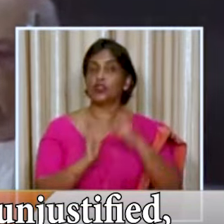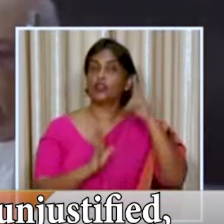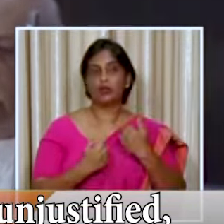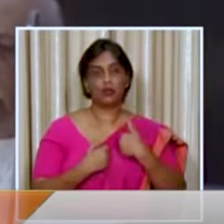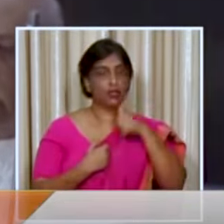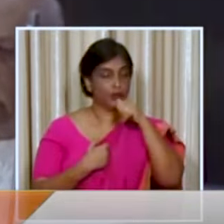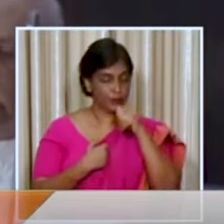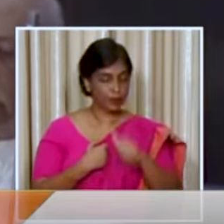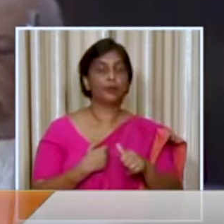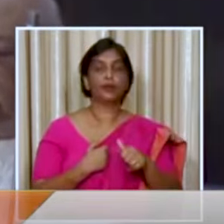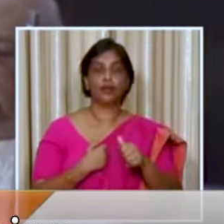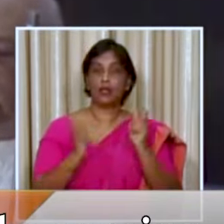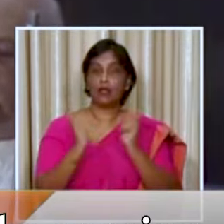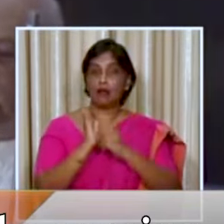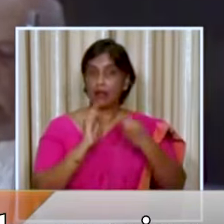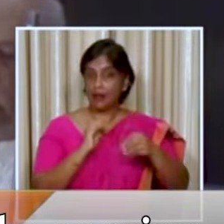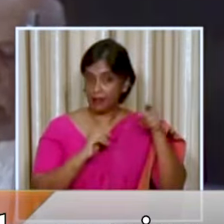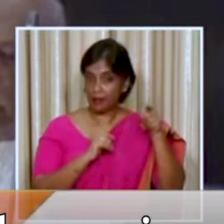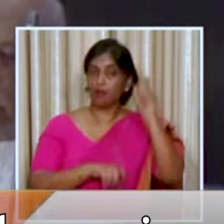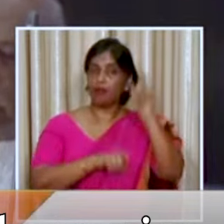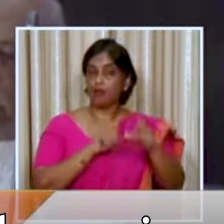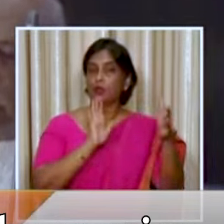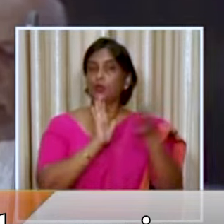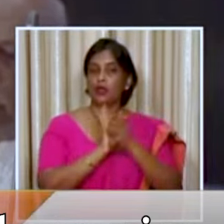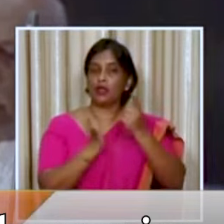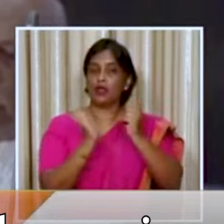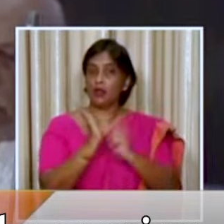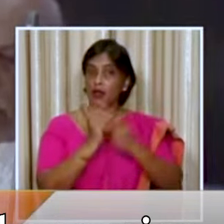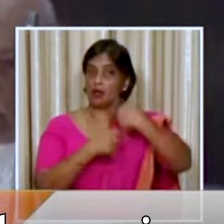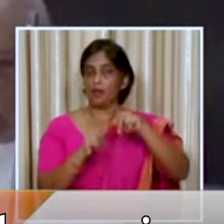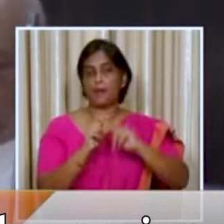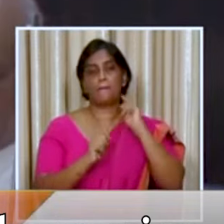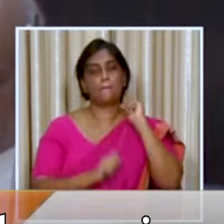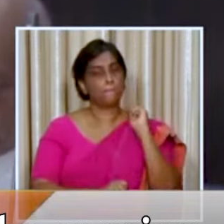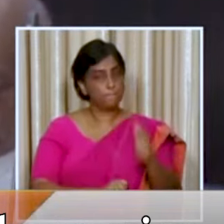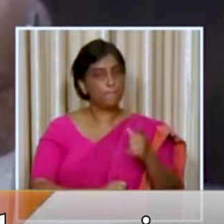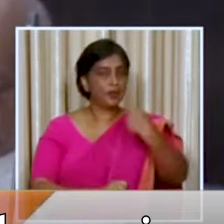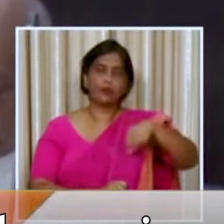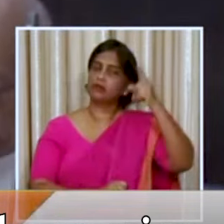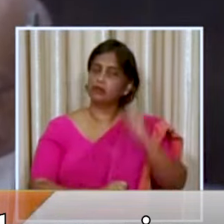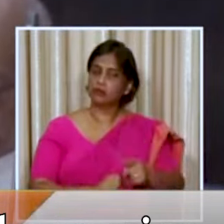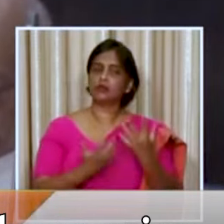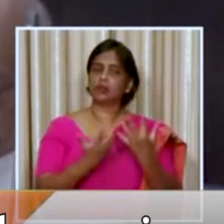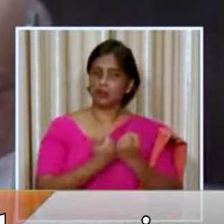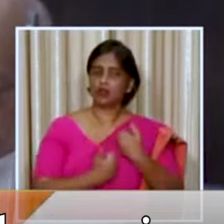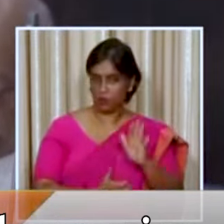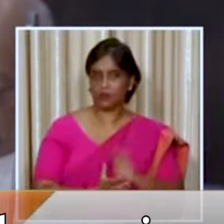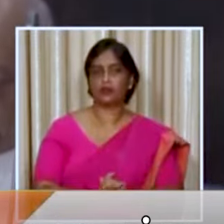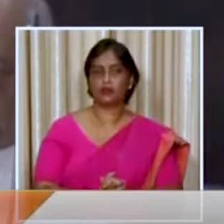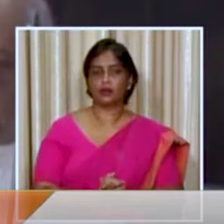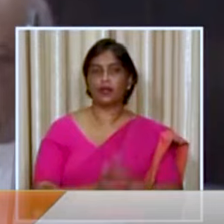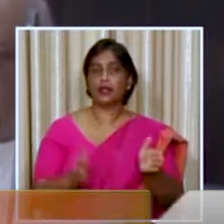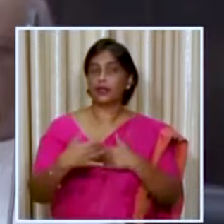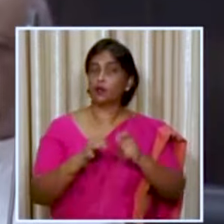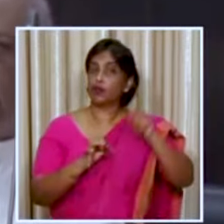fiscal discipline. The president's statement calls for unity and support for the ongoing economic reforms aimed at ensuring